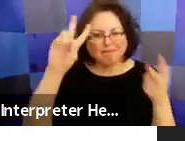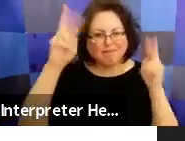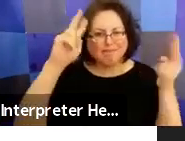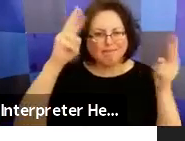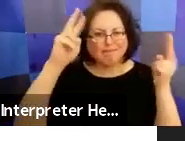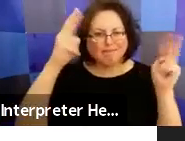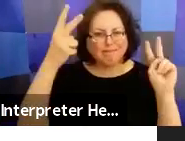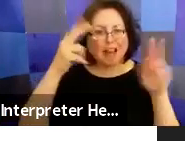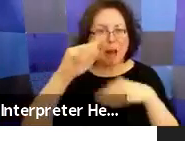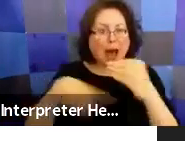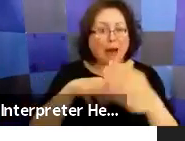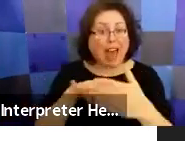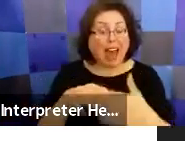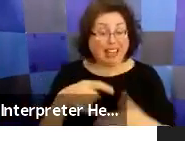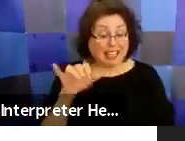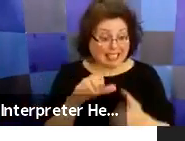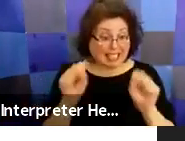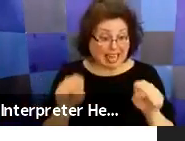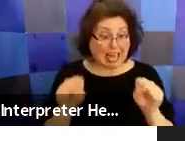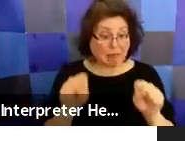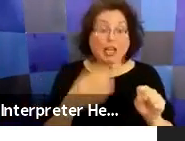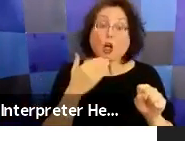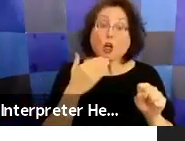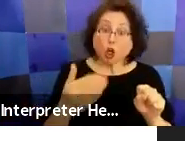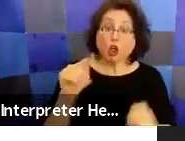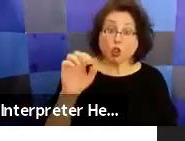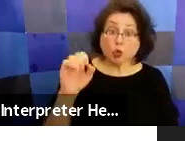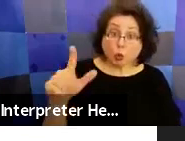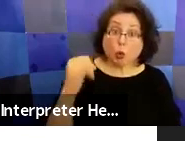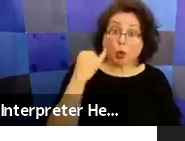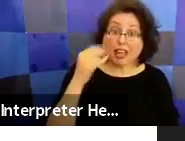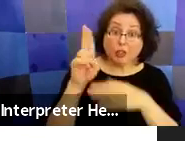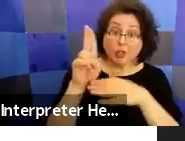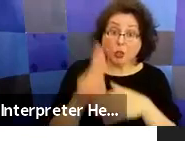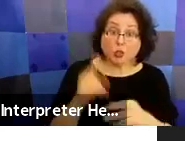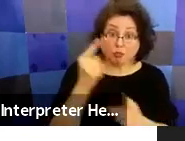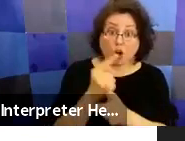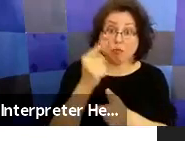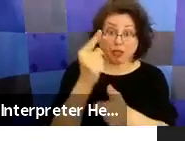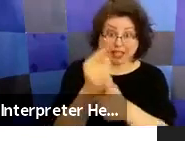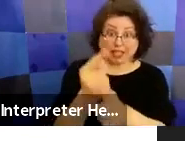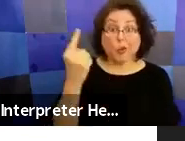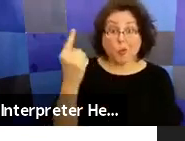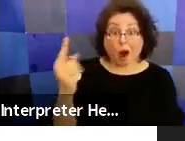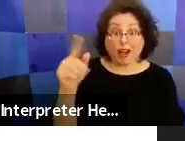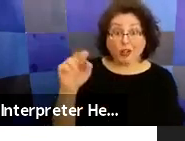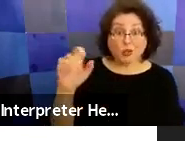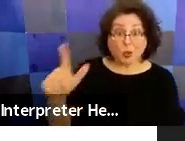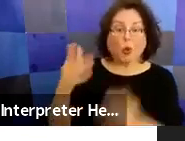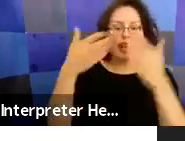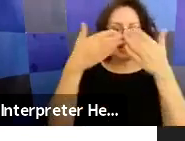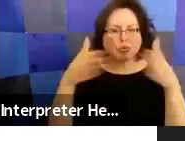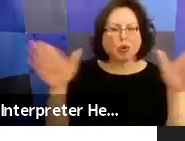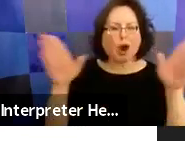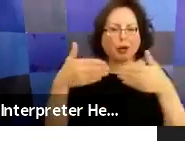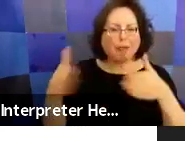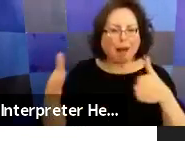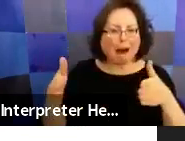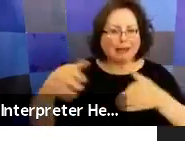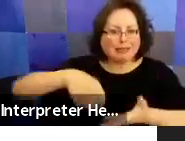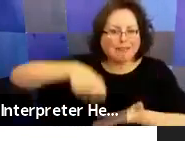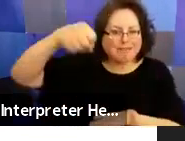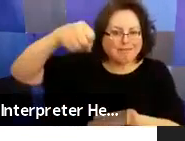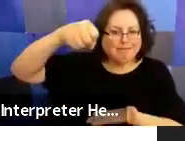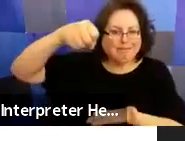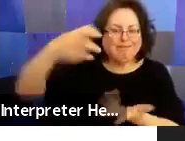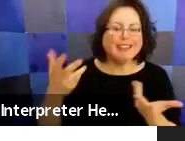think it can be a really good tool if it's used appropriately as one tool in a broader toolbox, right?